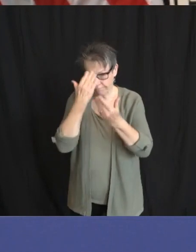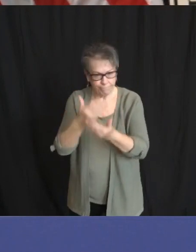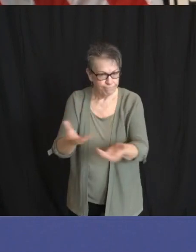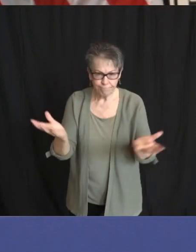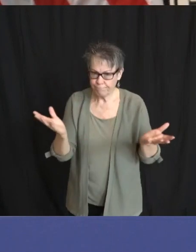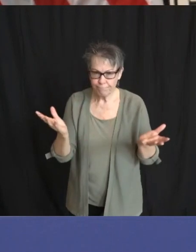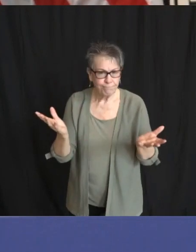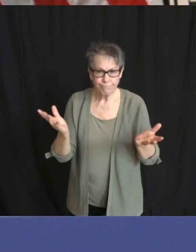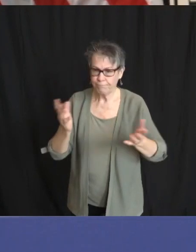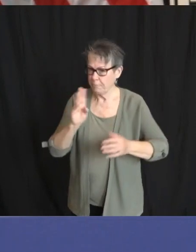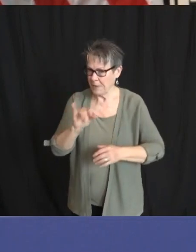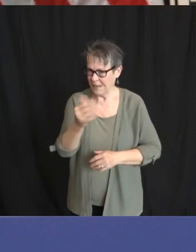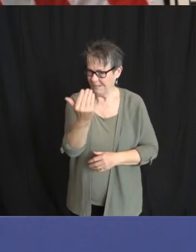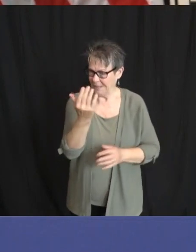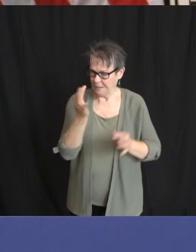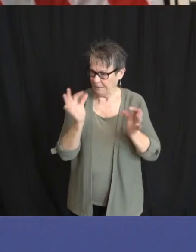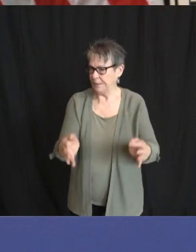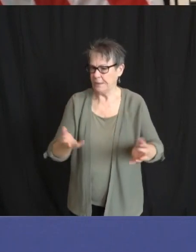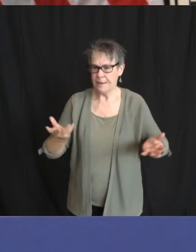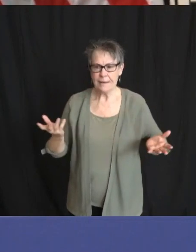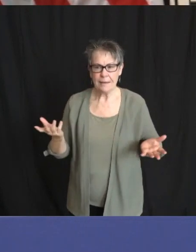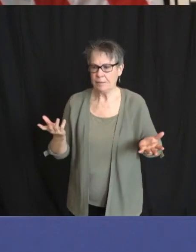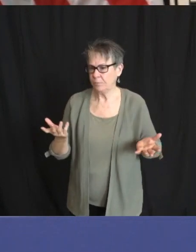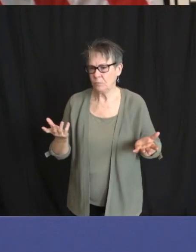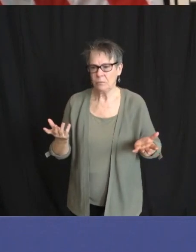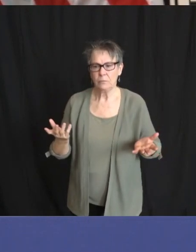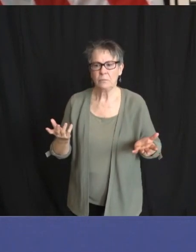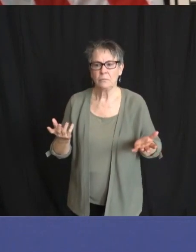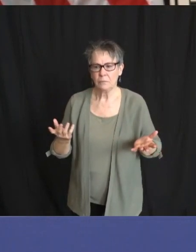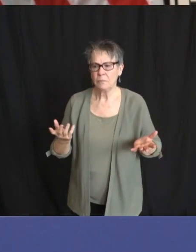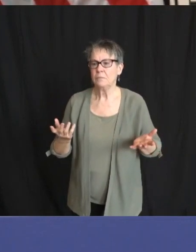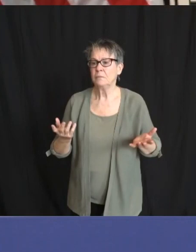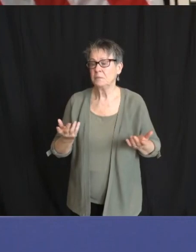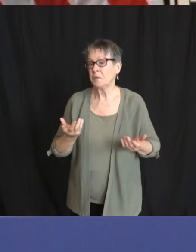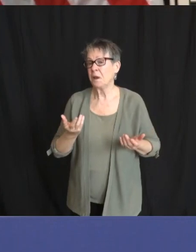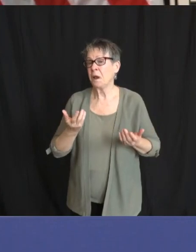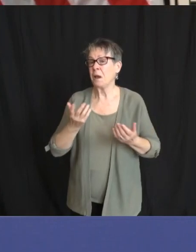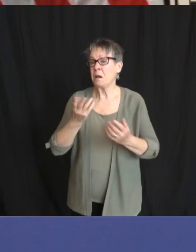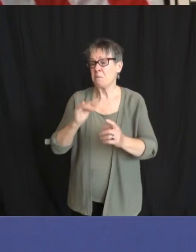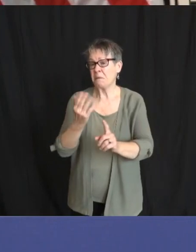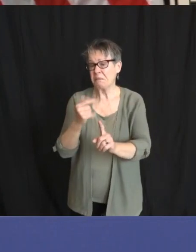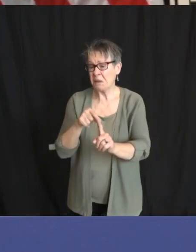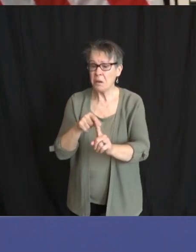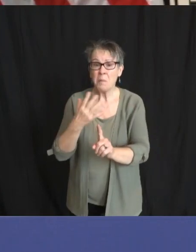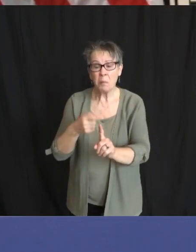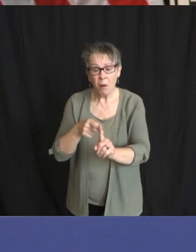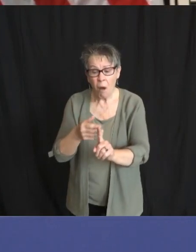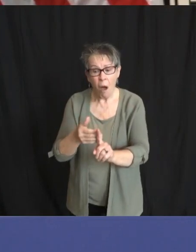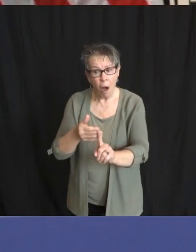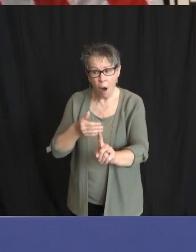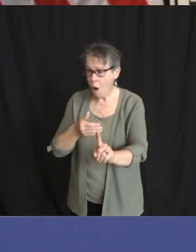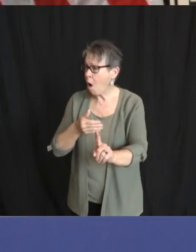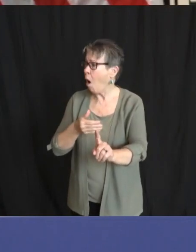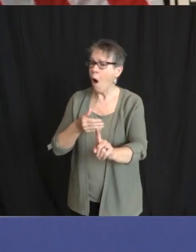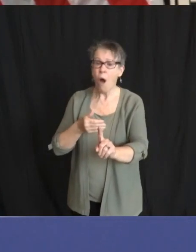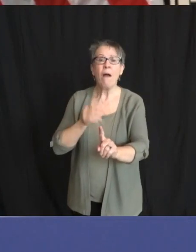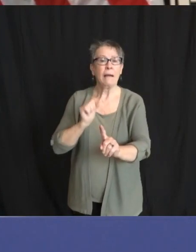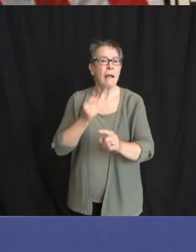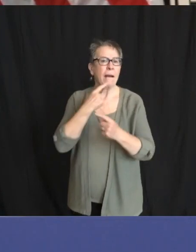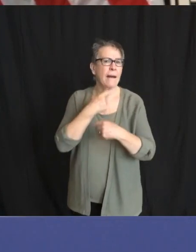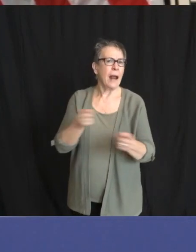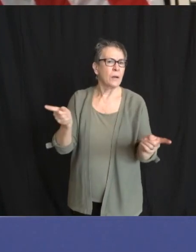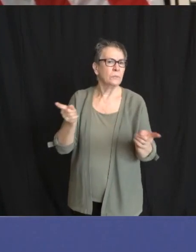days in terms of when we make an announcement. So we respect the inputs that we've gotten, but nothing to report. I wasn't aware of Red Bank